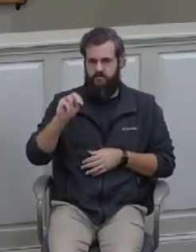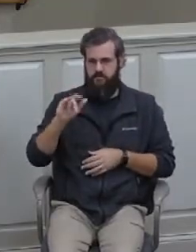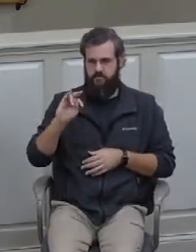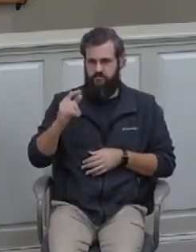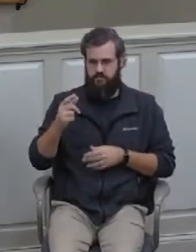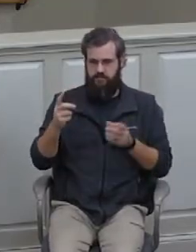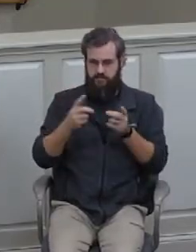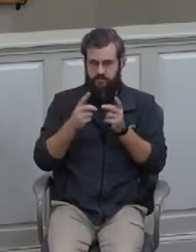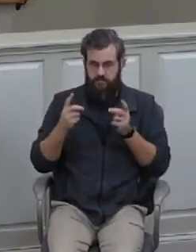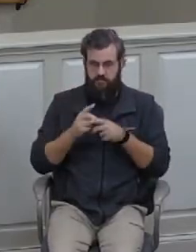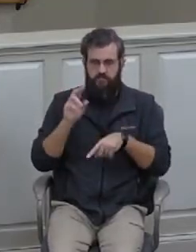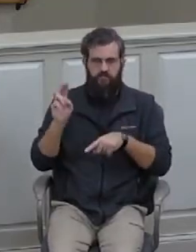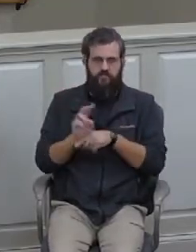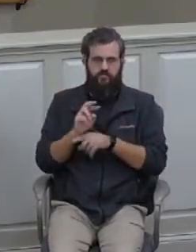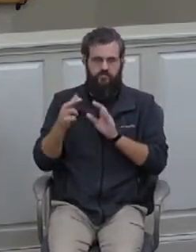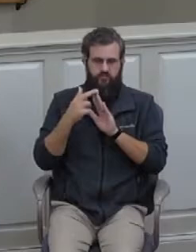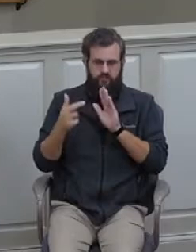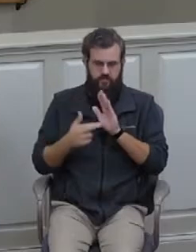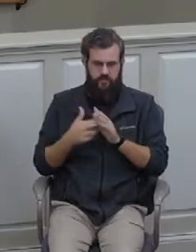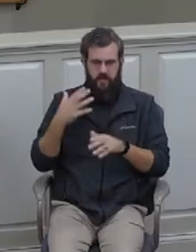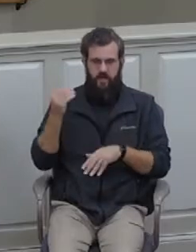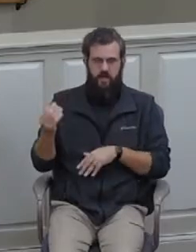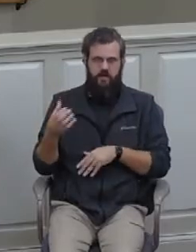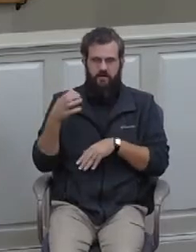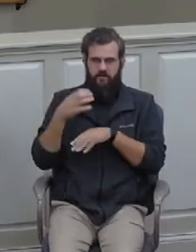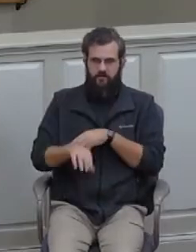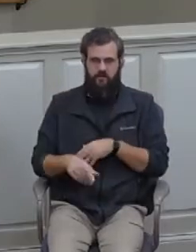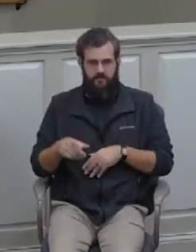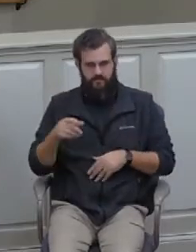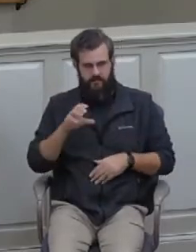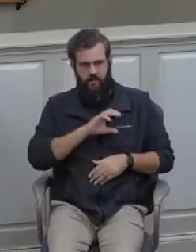use, regulations, and enforcement. What?